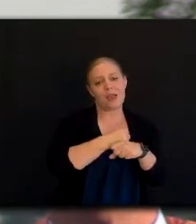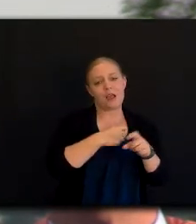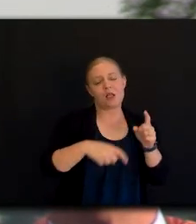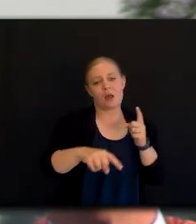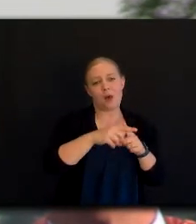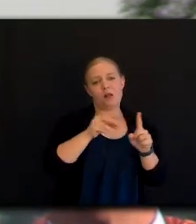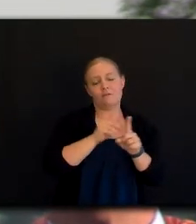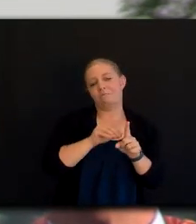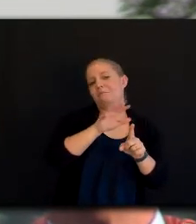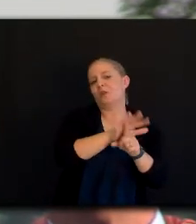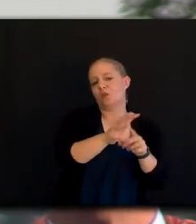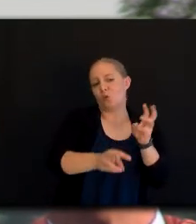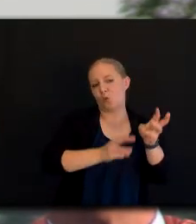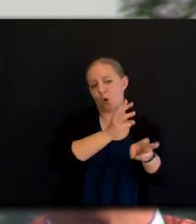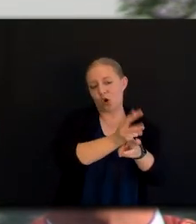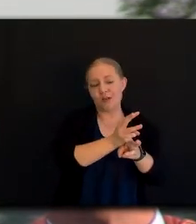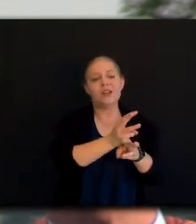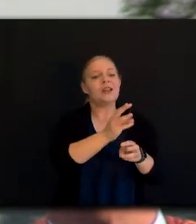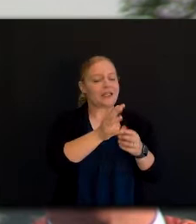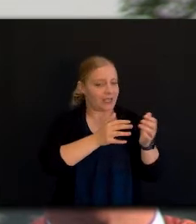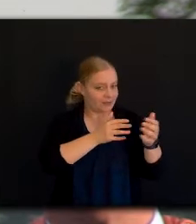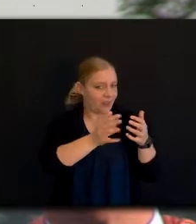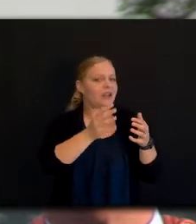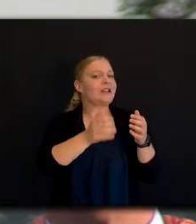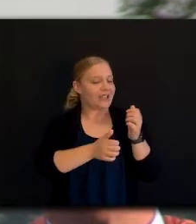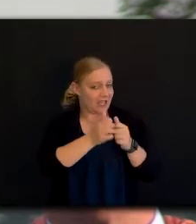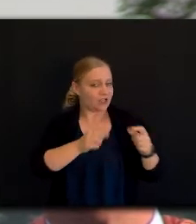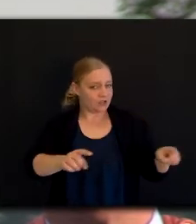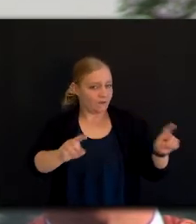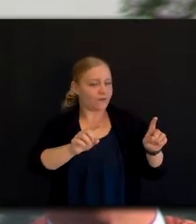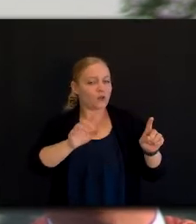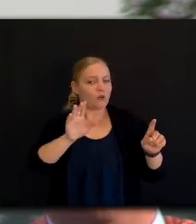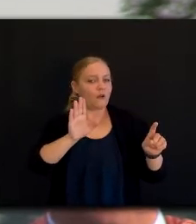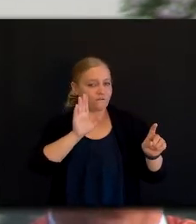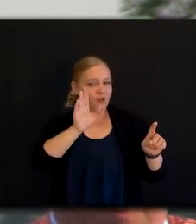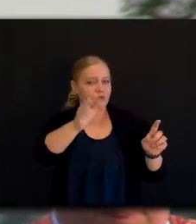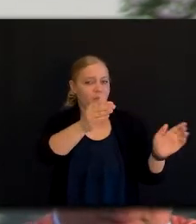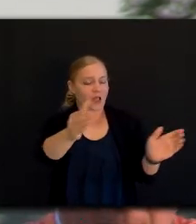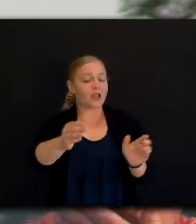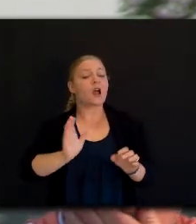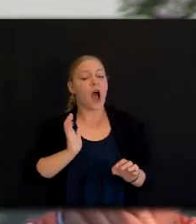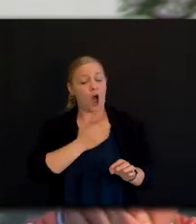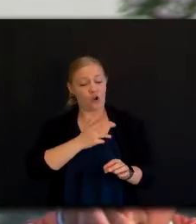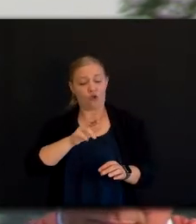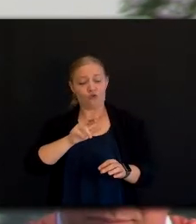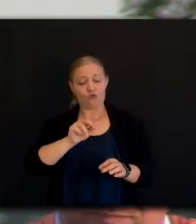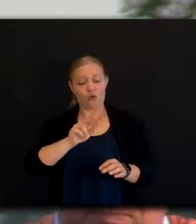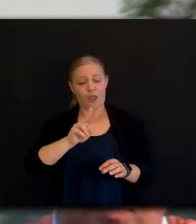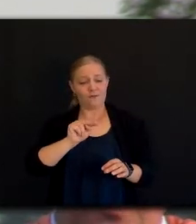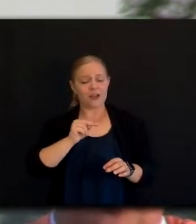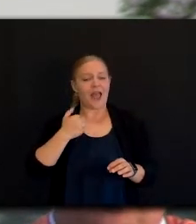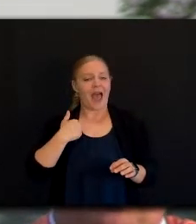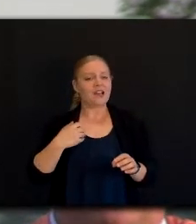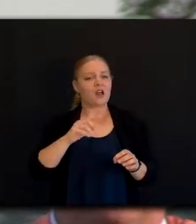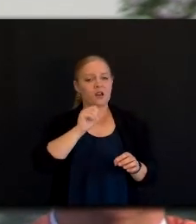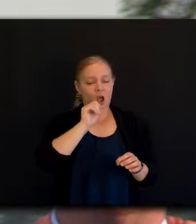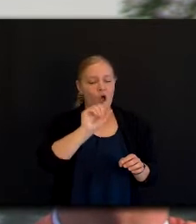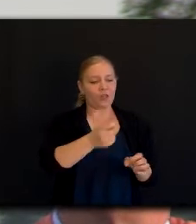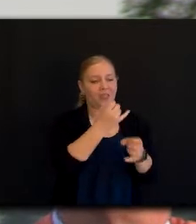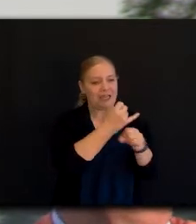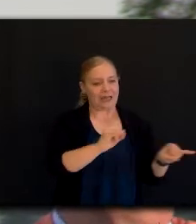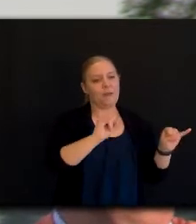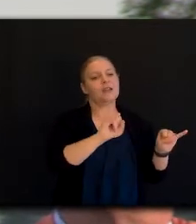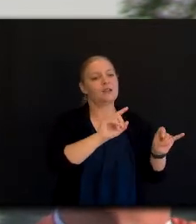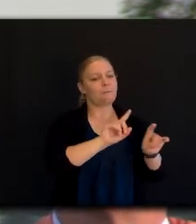on this world that you deserve, no matter where each of our paths may lead. Our time as Ravens have allowed us to gain not just independence, but